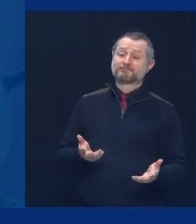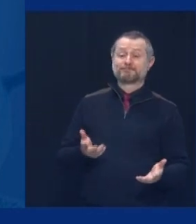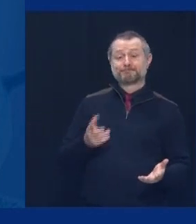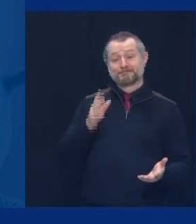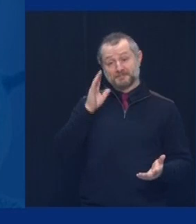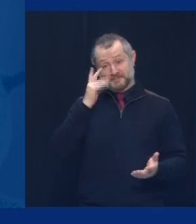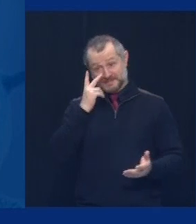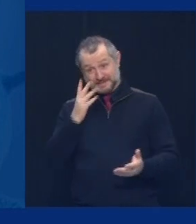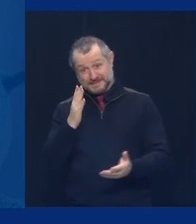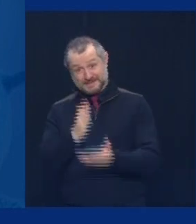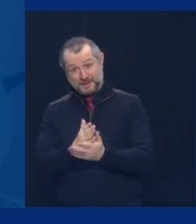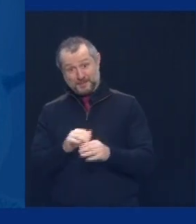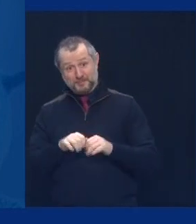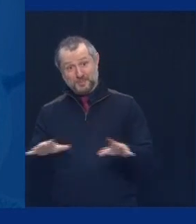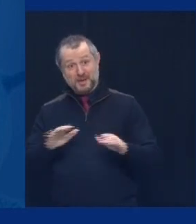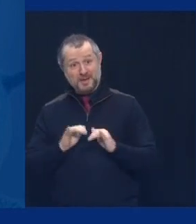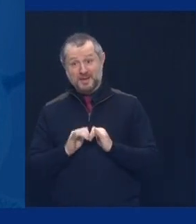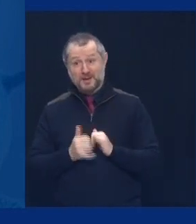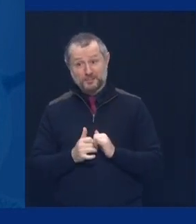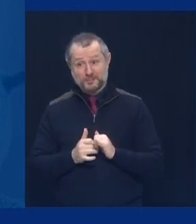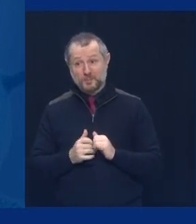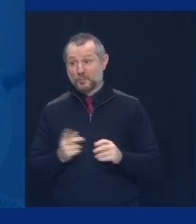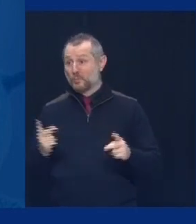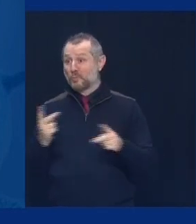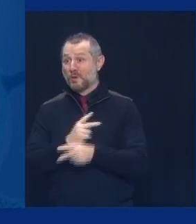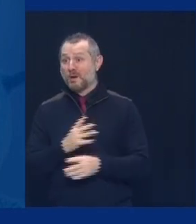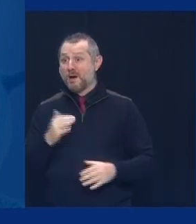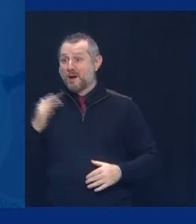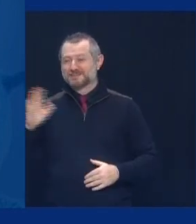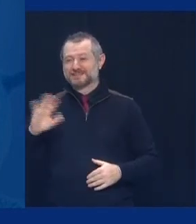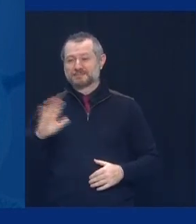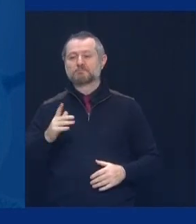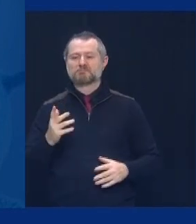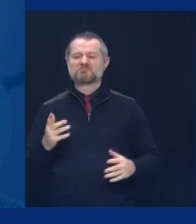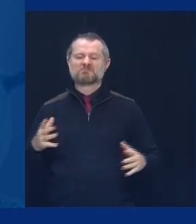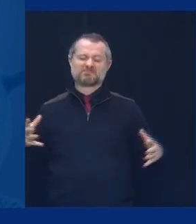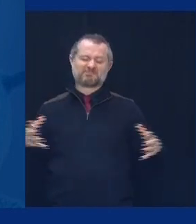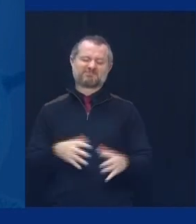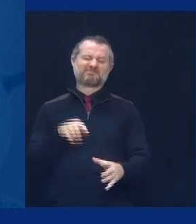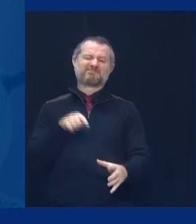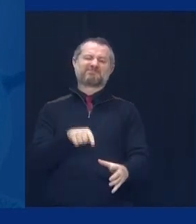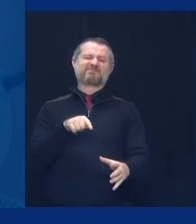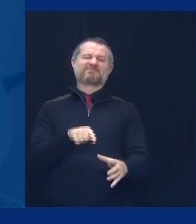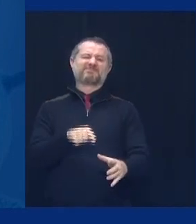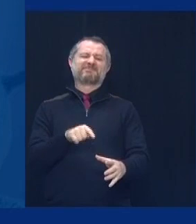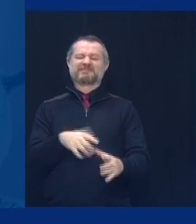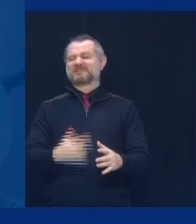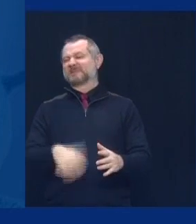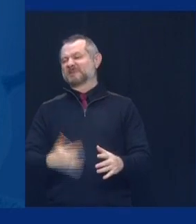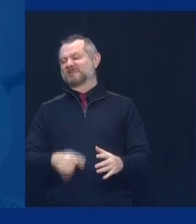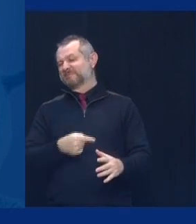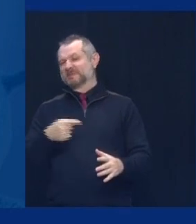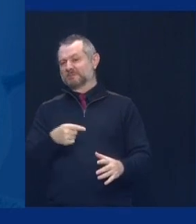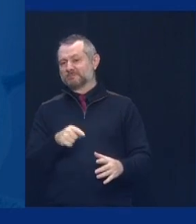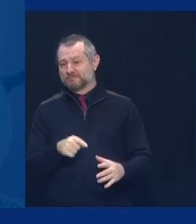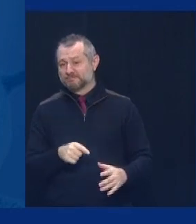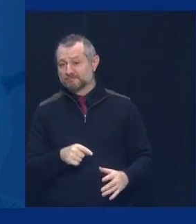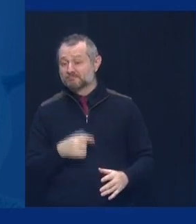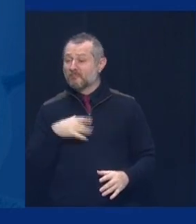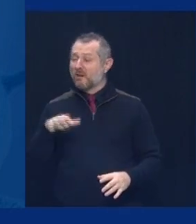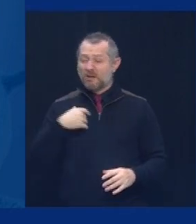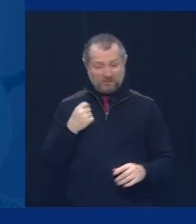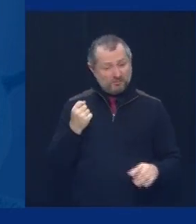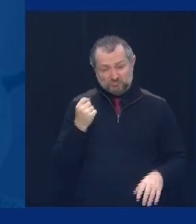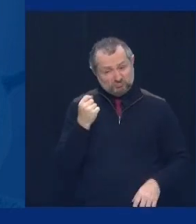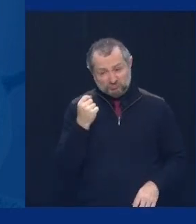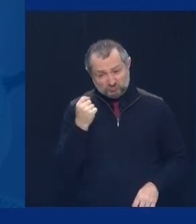where it exists and stop it where it's being generated, but don't